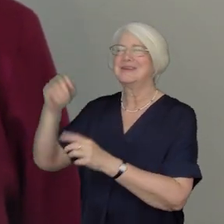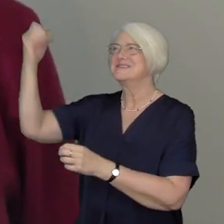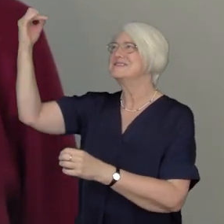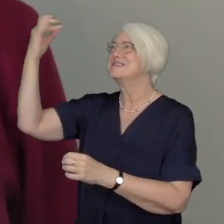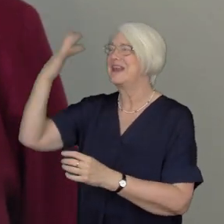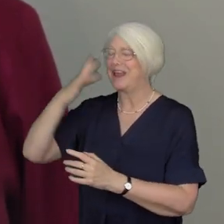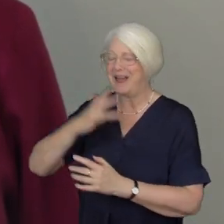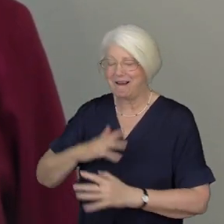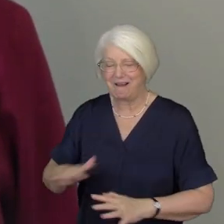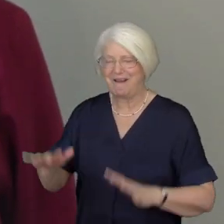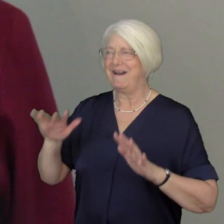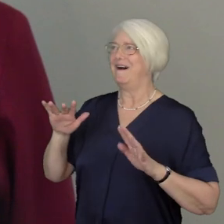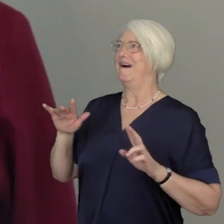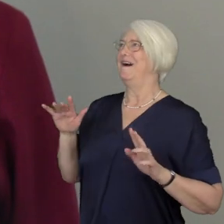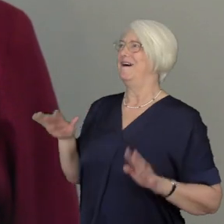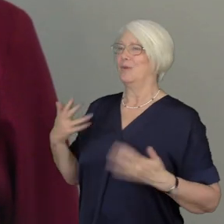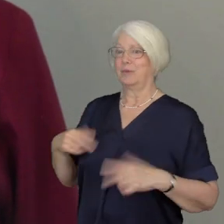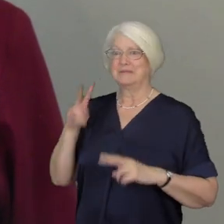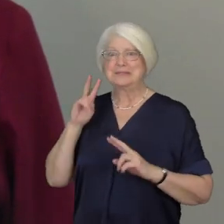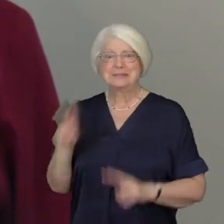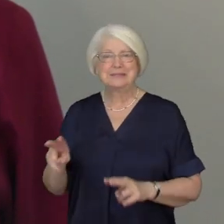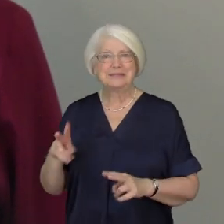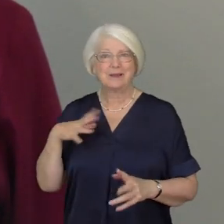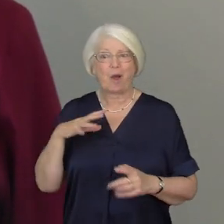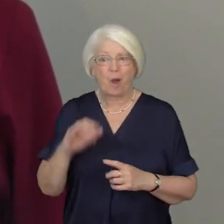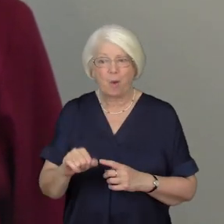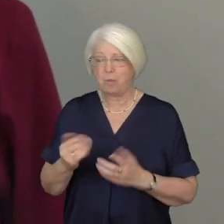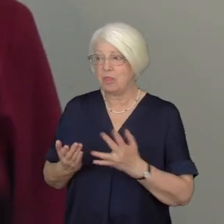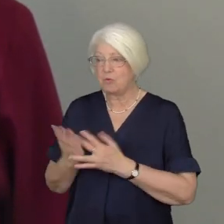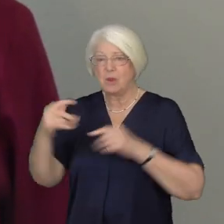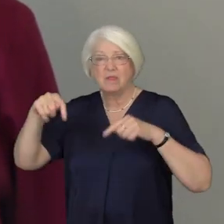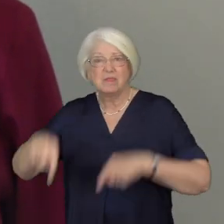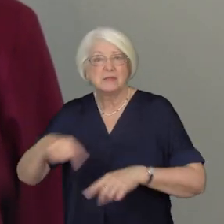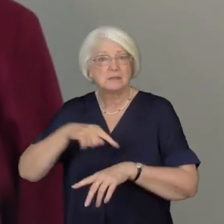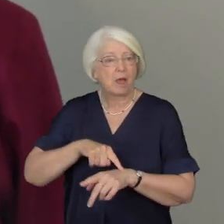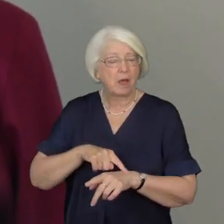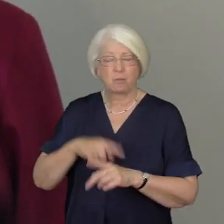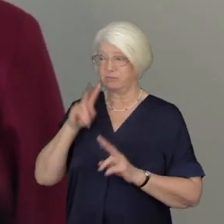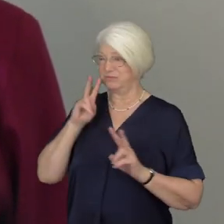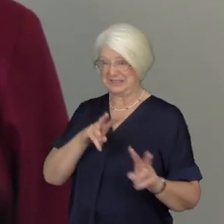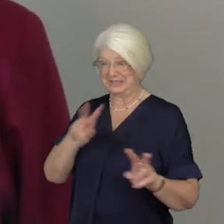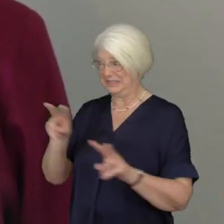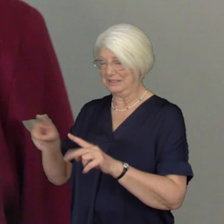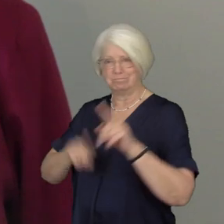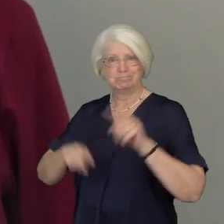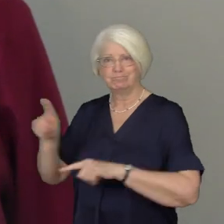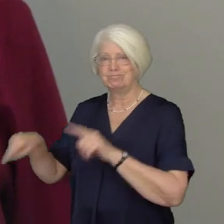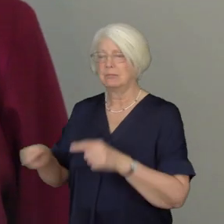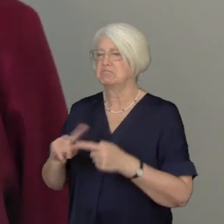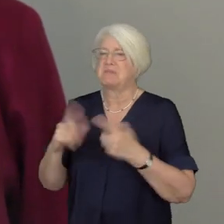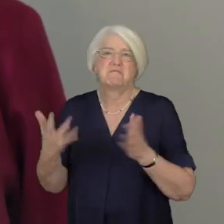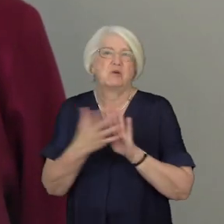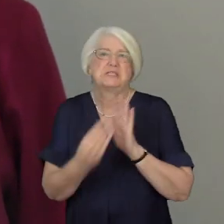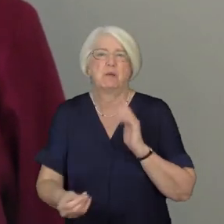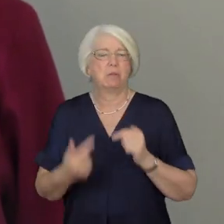sunlight. We have seen that hope break through during this storm. We have seen it in the nurse who, despite